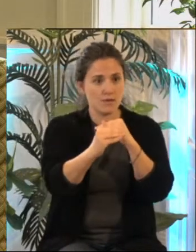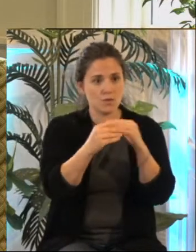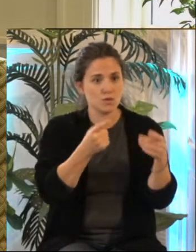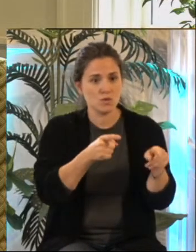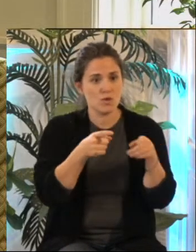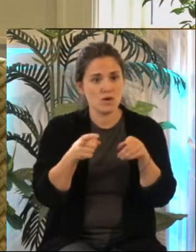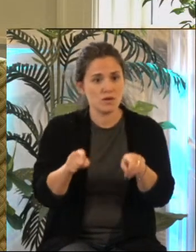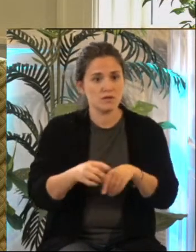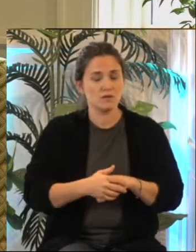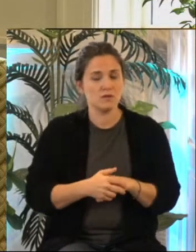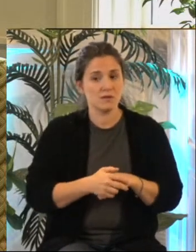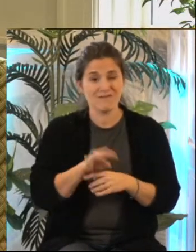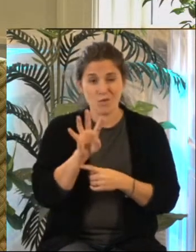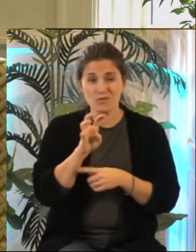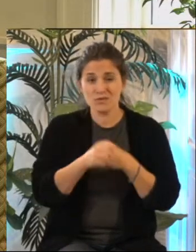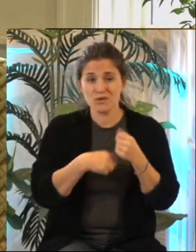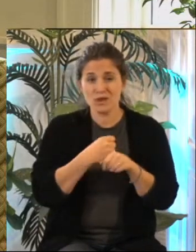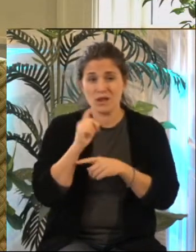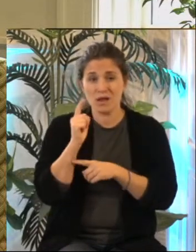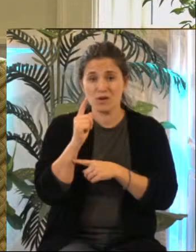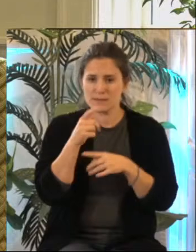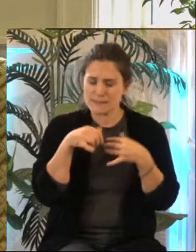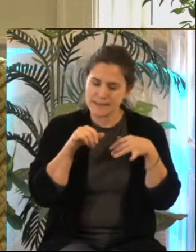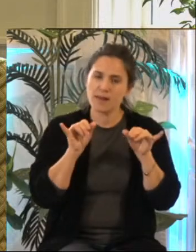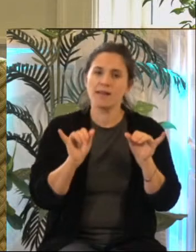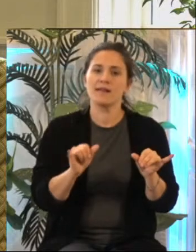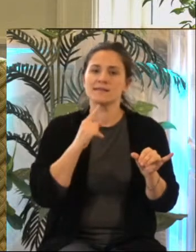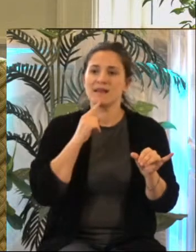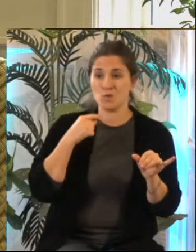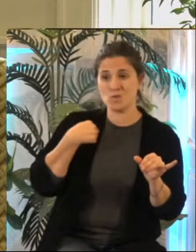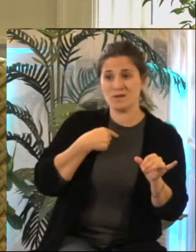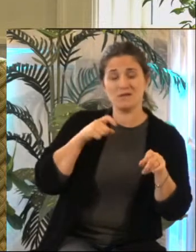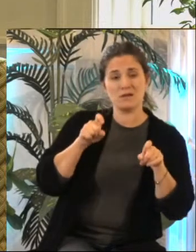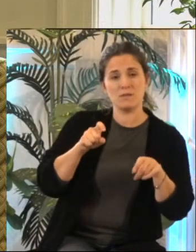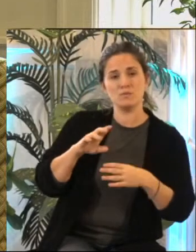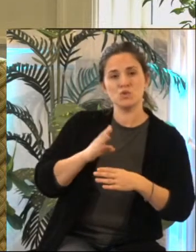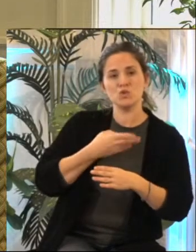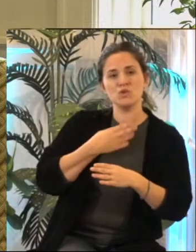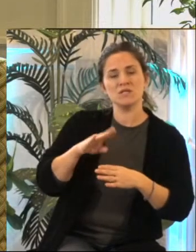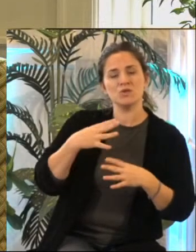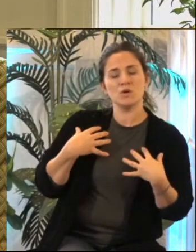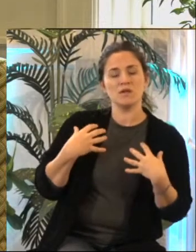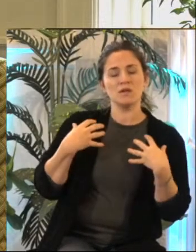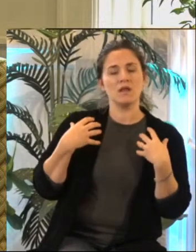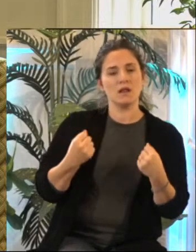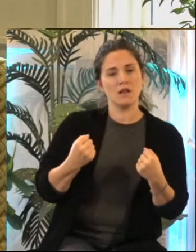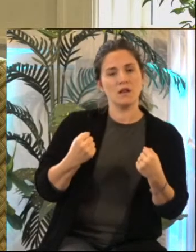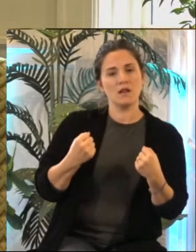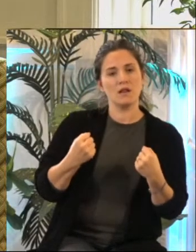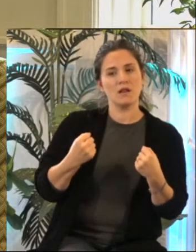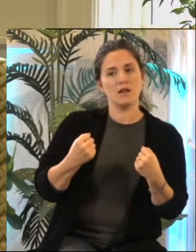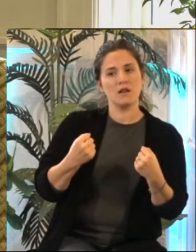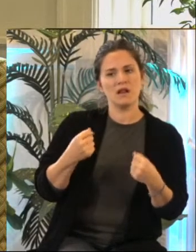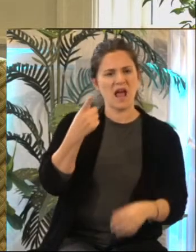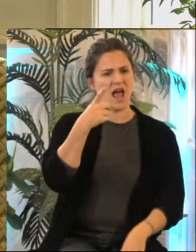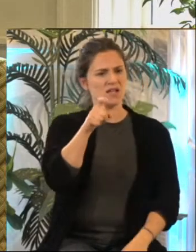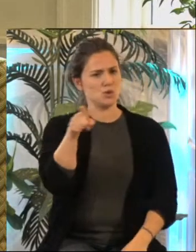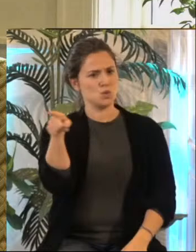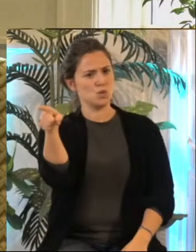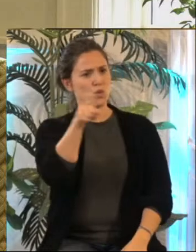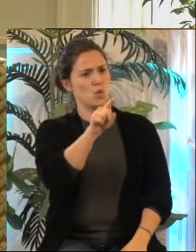years later, he said, we still need that music to heal. What tools and practices do you